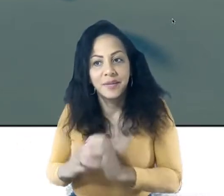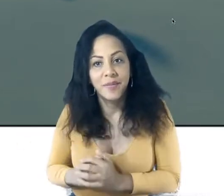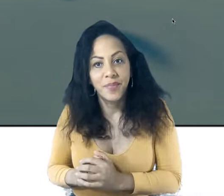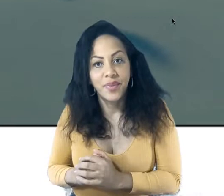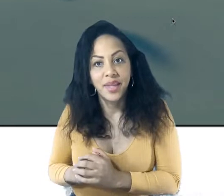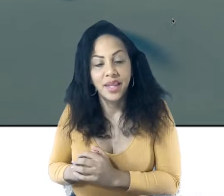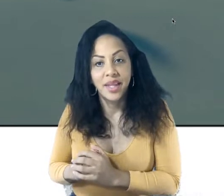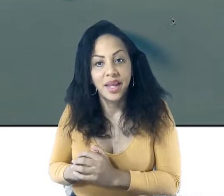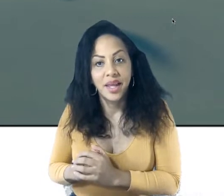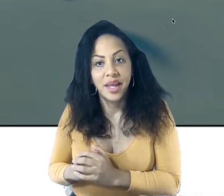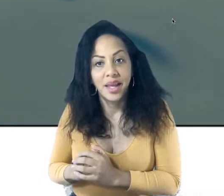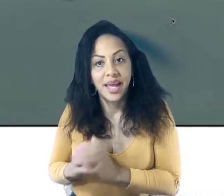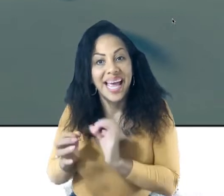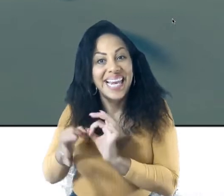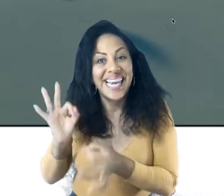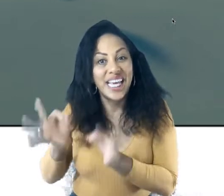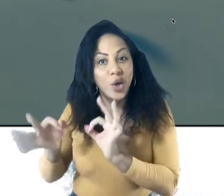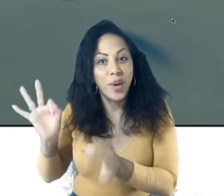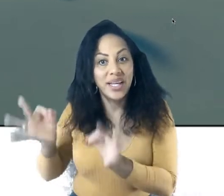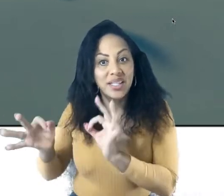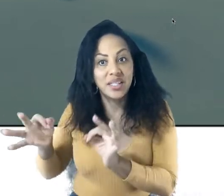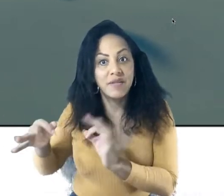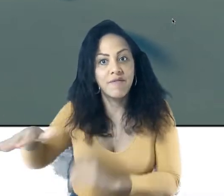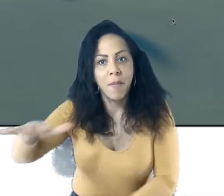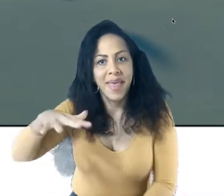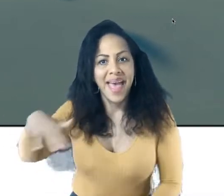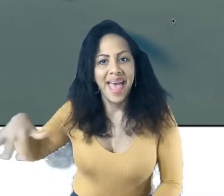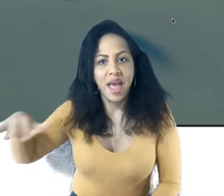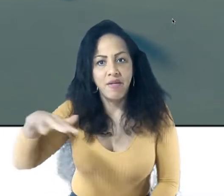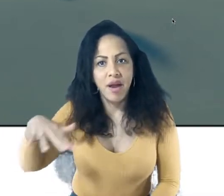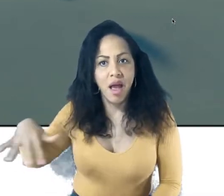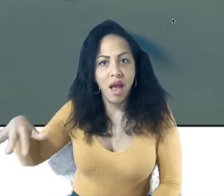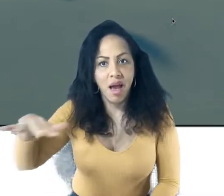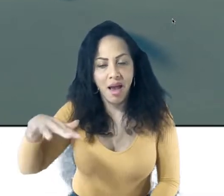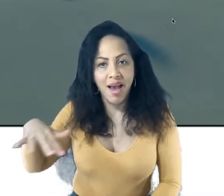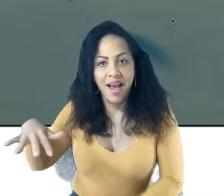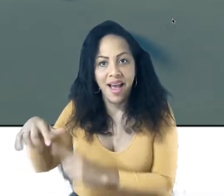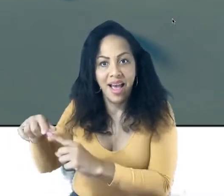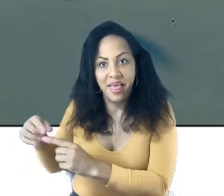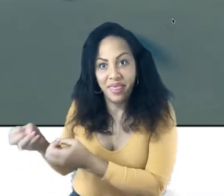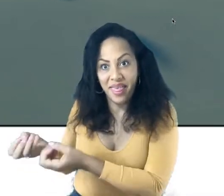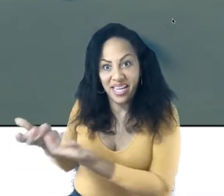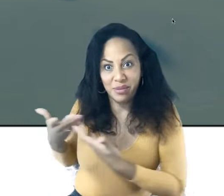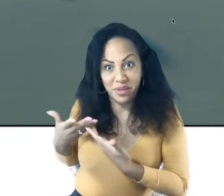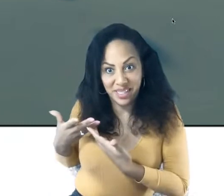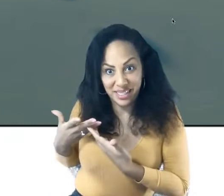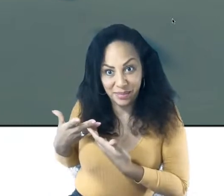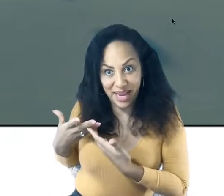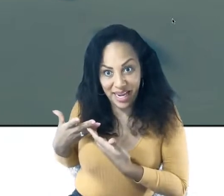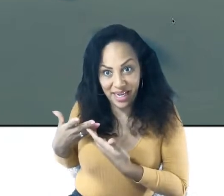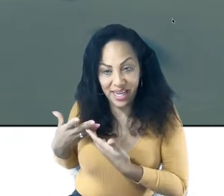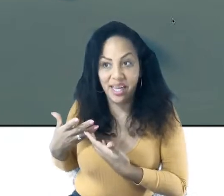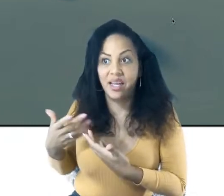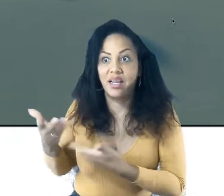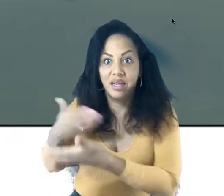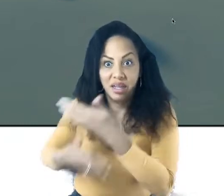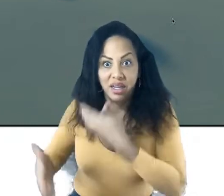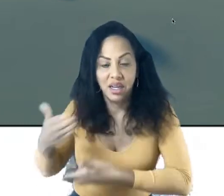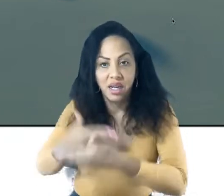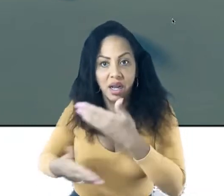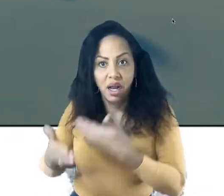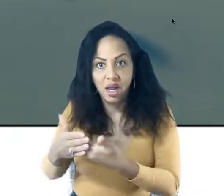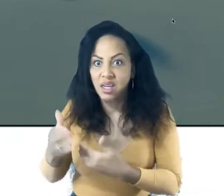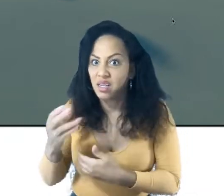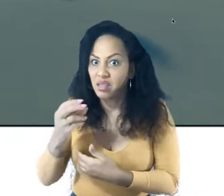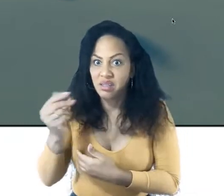about the different kind of idiomatic speech that you can get from really the top of a cove to the bottom of the cove, or between communities of